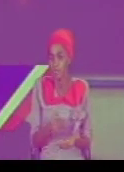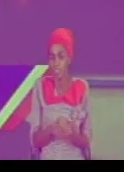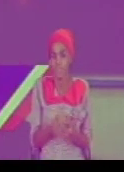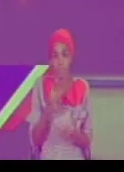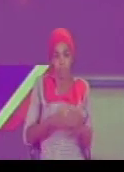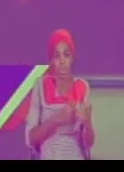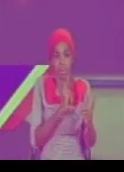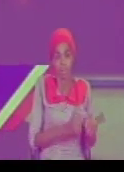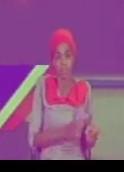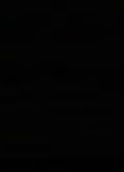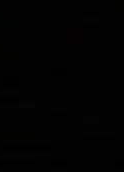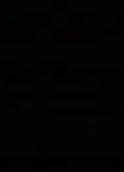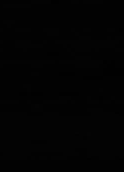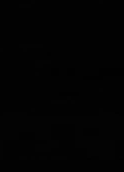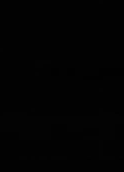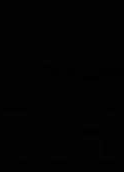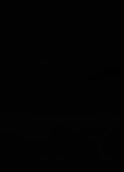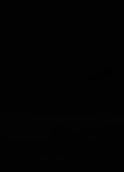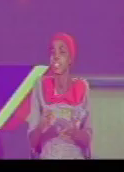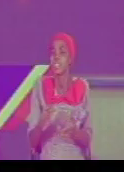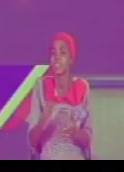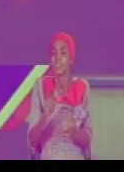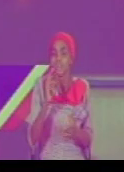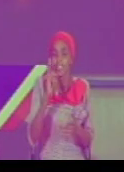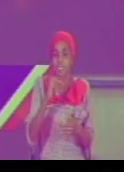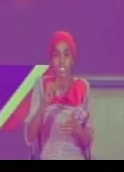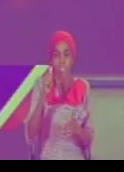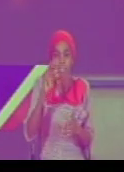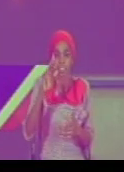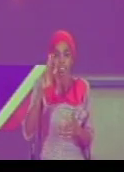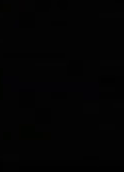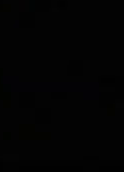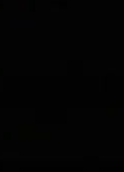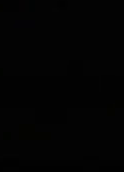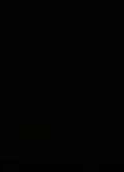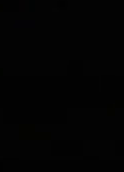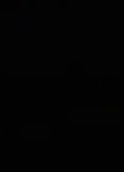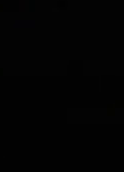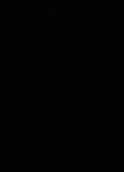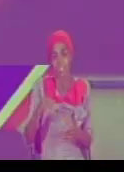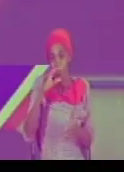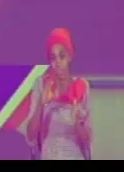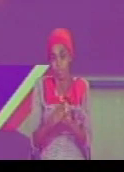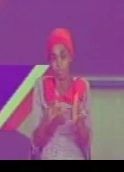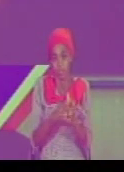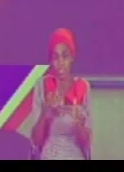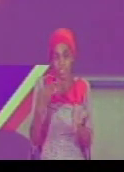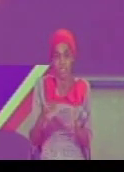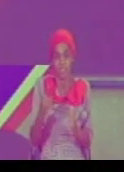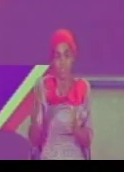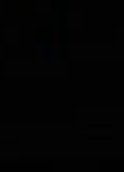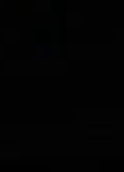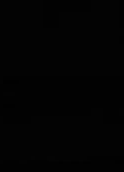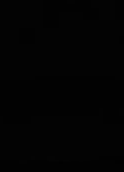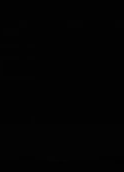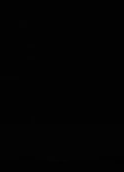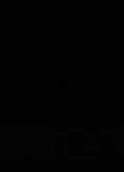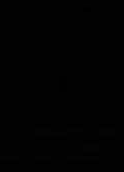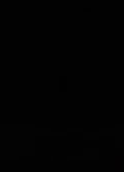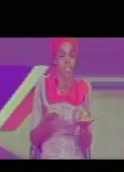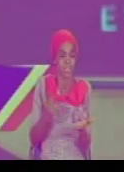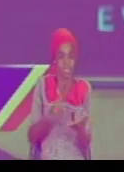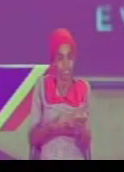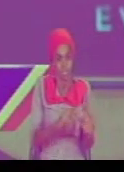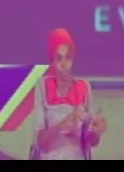and then David was happy. And when David was happy, he forgot himself. A king, he